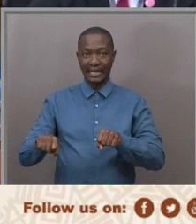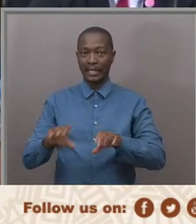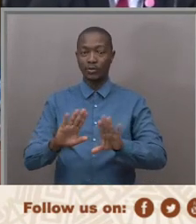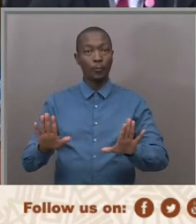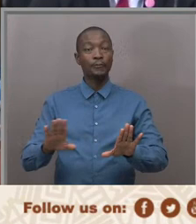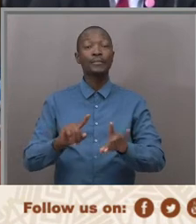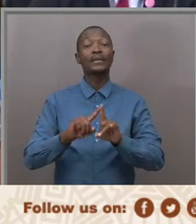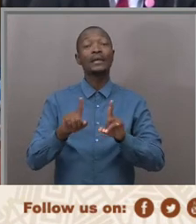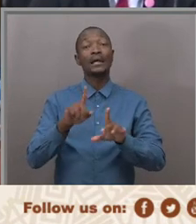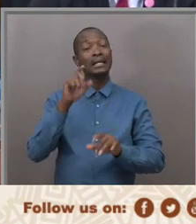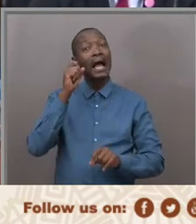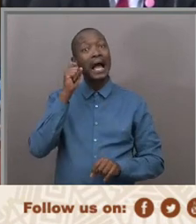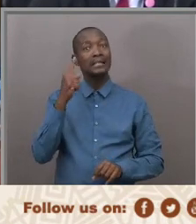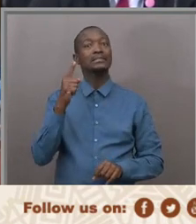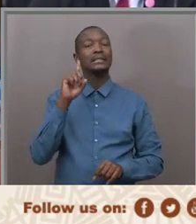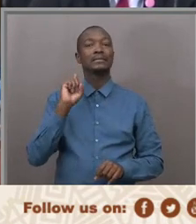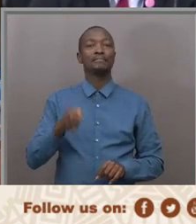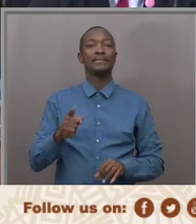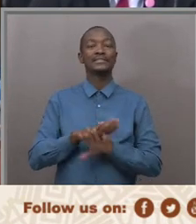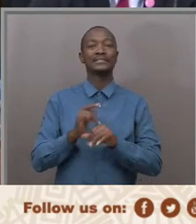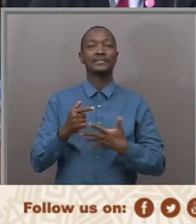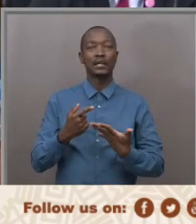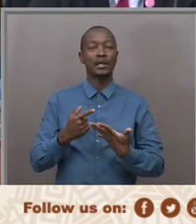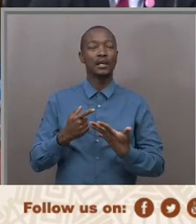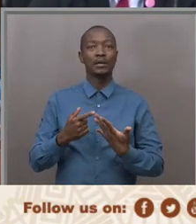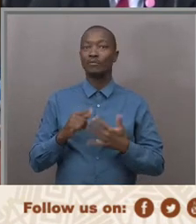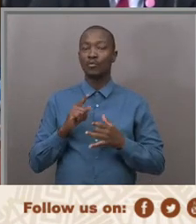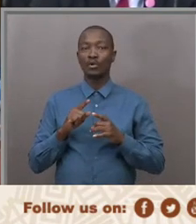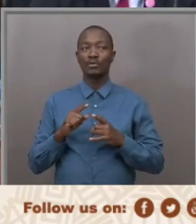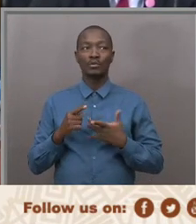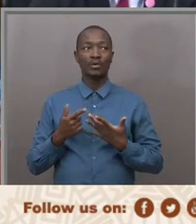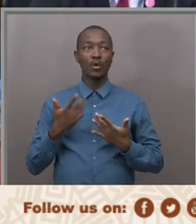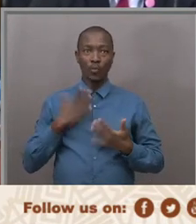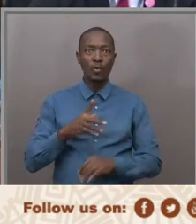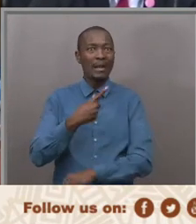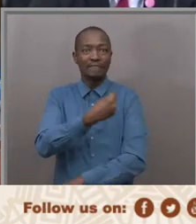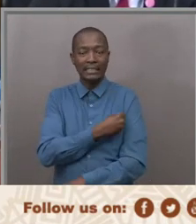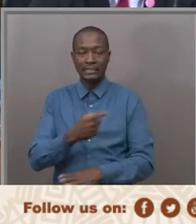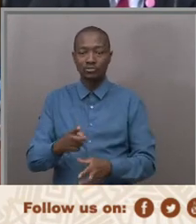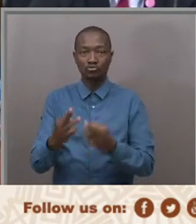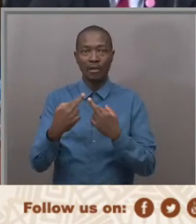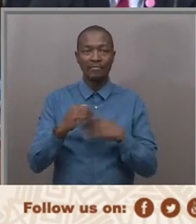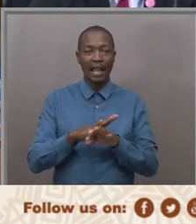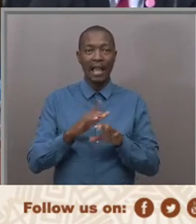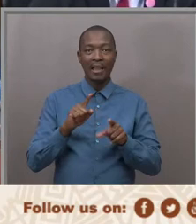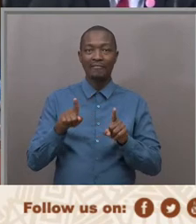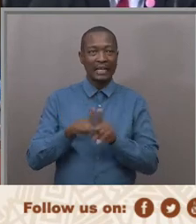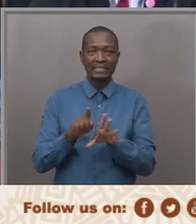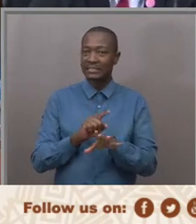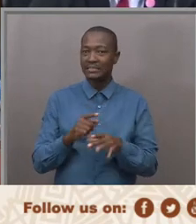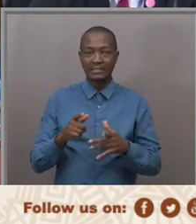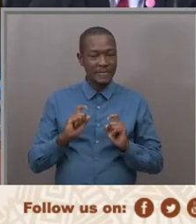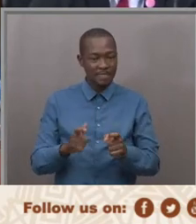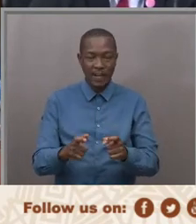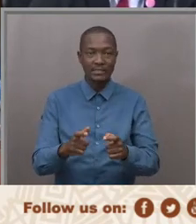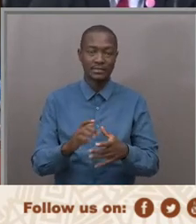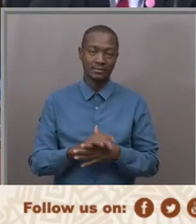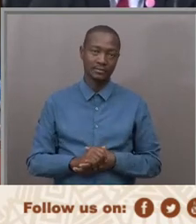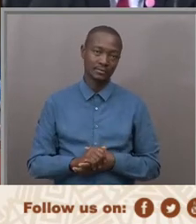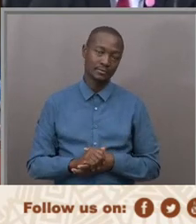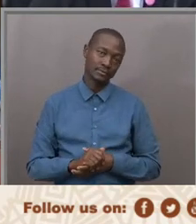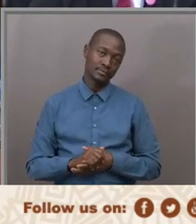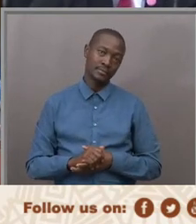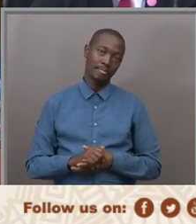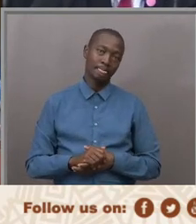and understandably, we should be impatient with the wait. We want vaccines to arrive as of yesterday. We